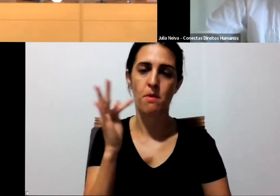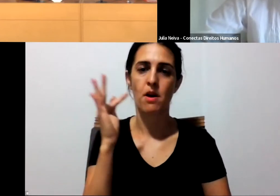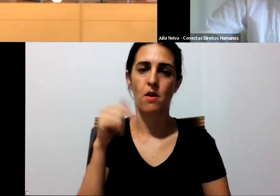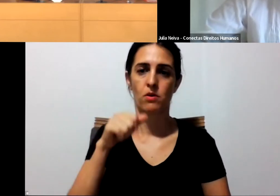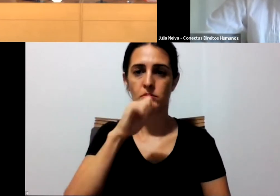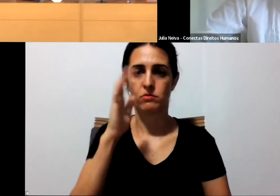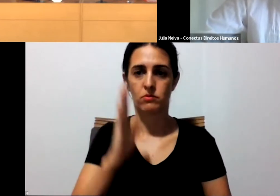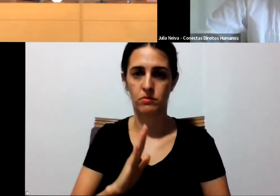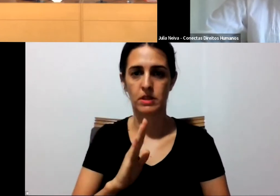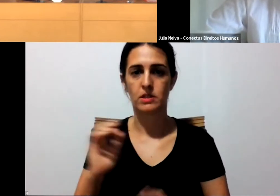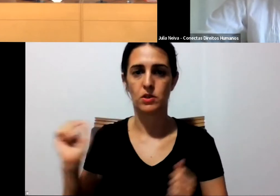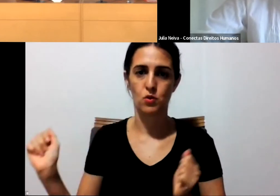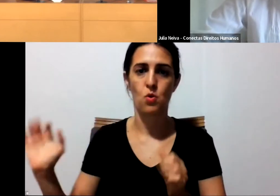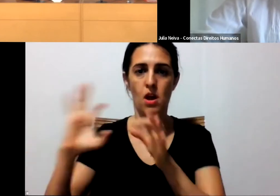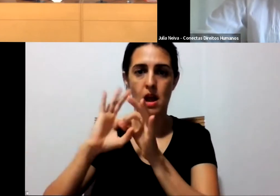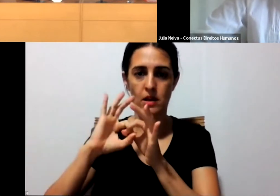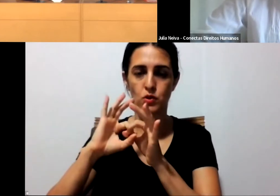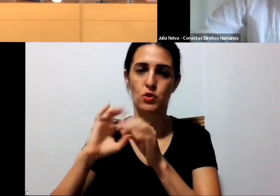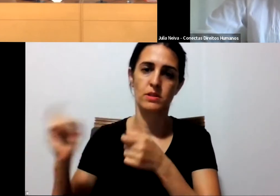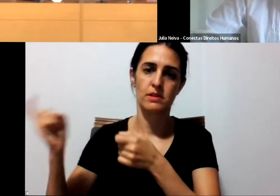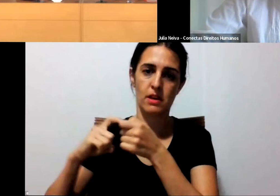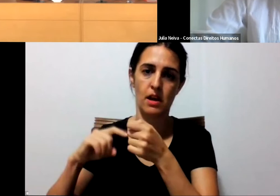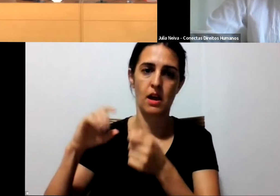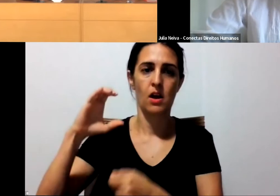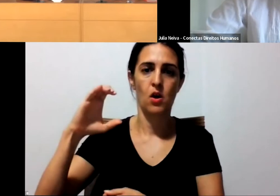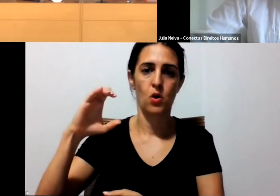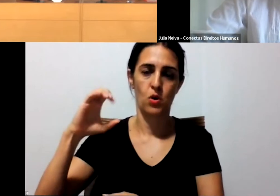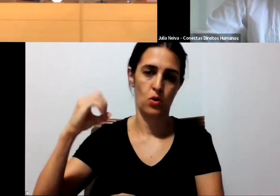sector procedure and also how it could